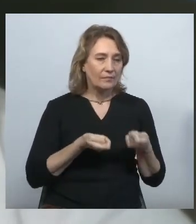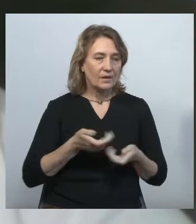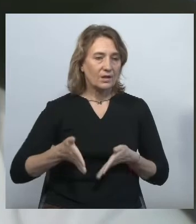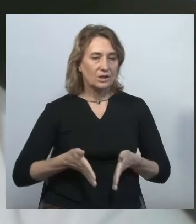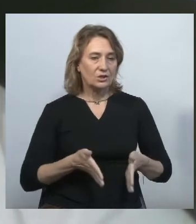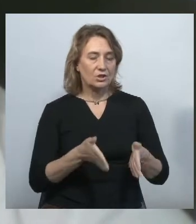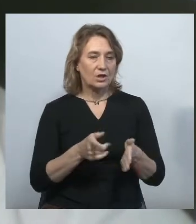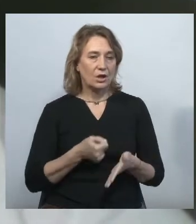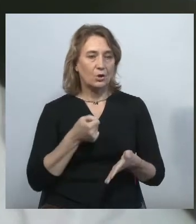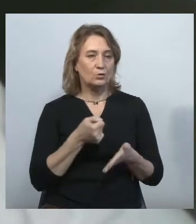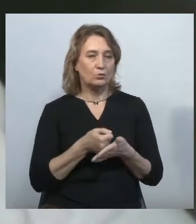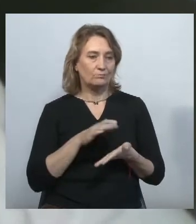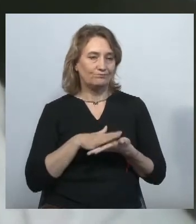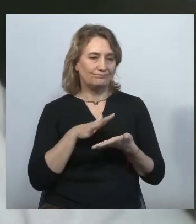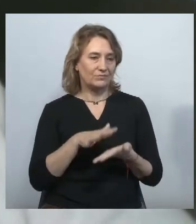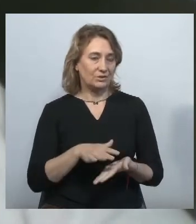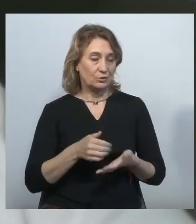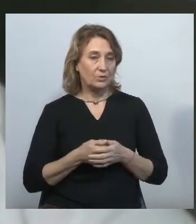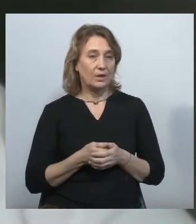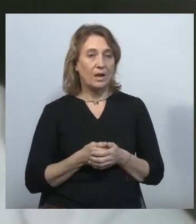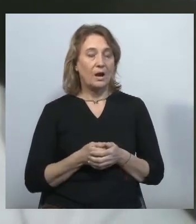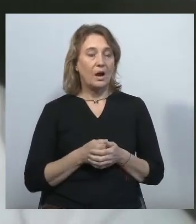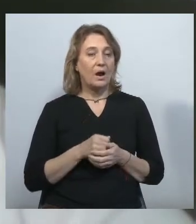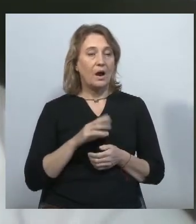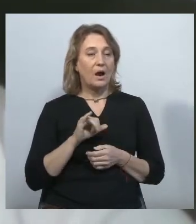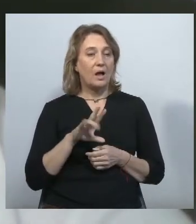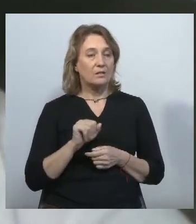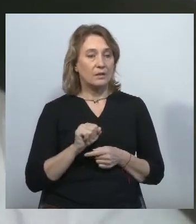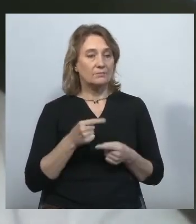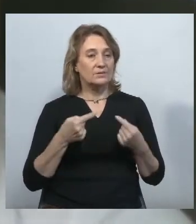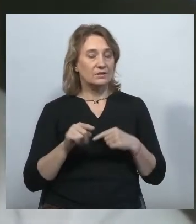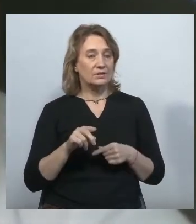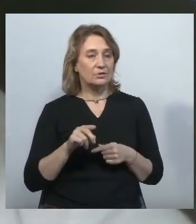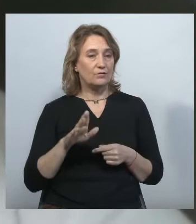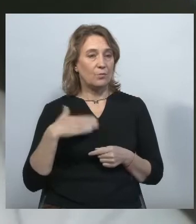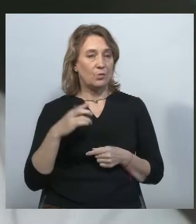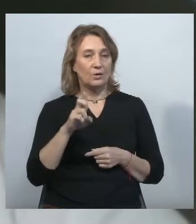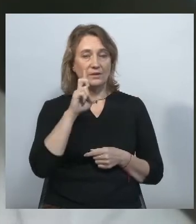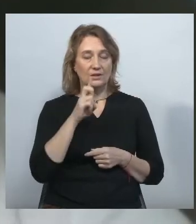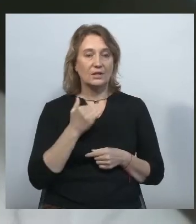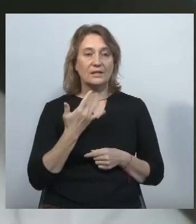very fast way to censorship. But on the other hand side,